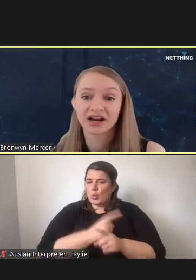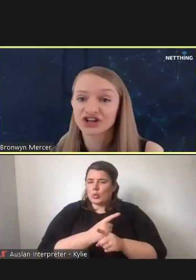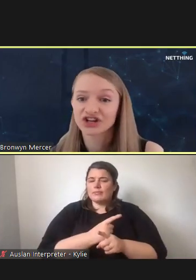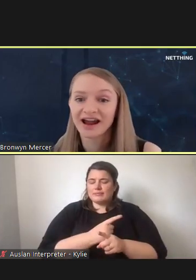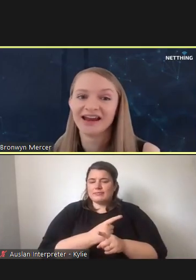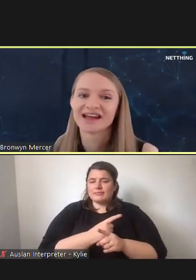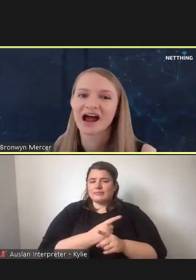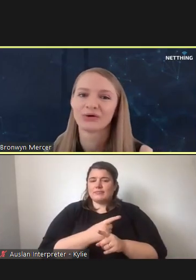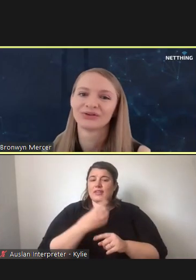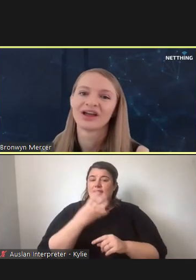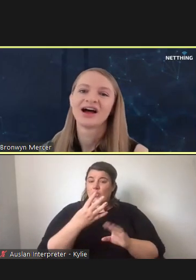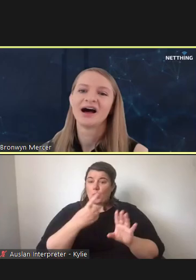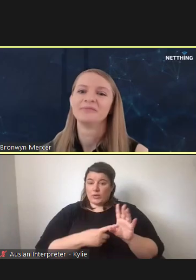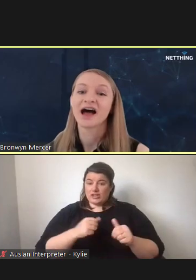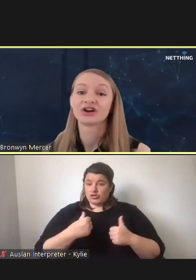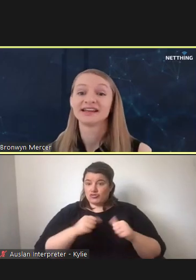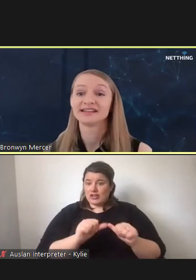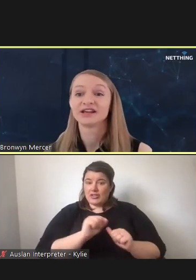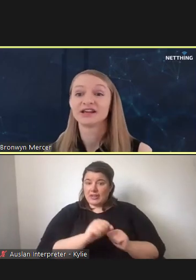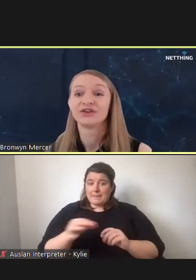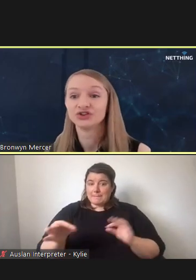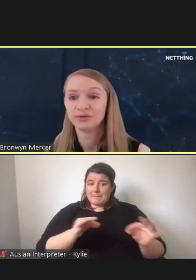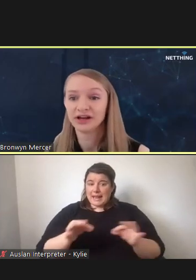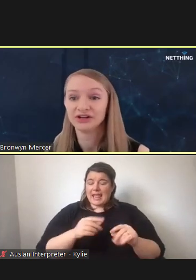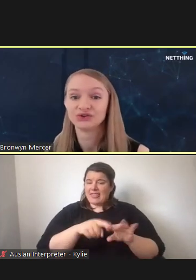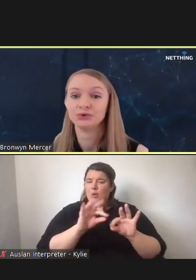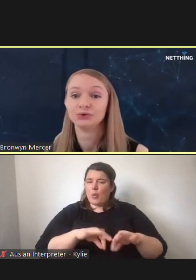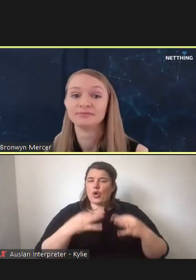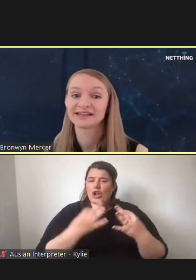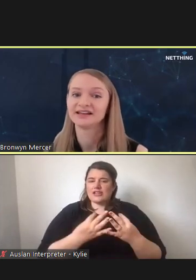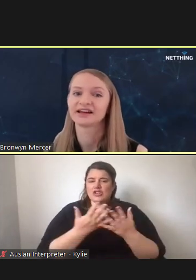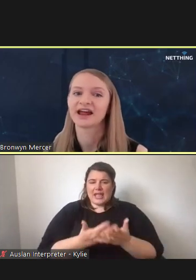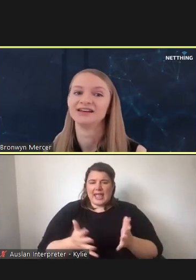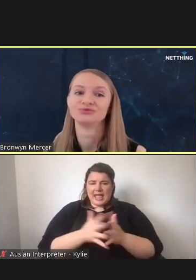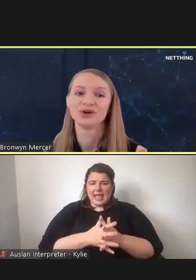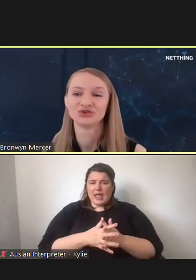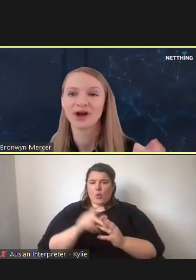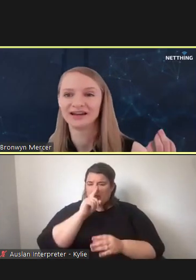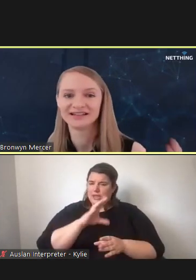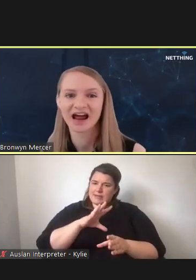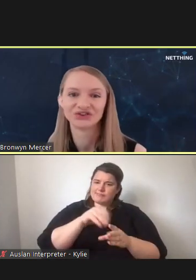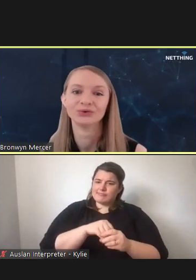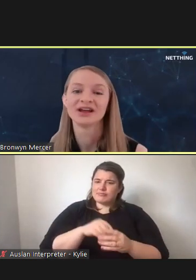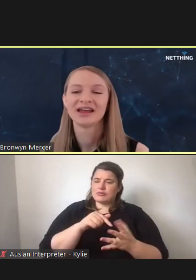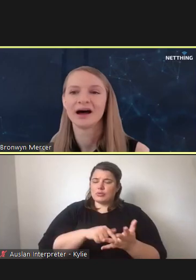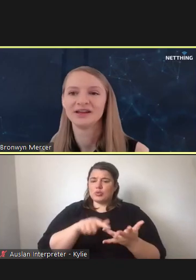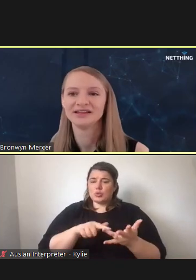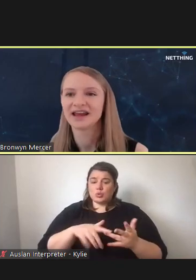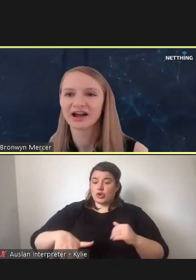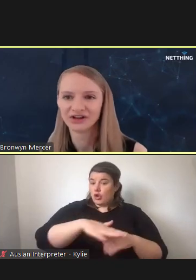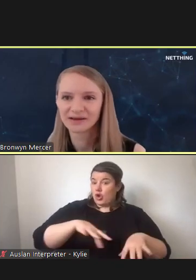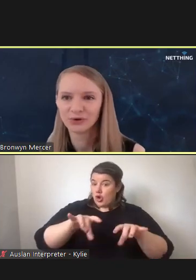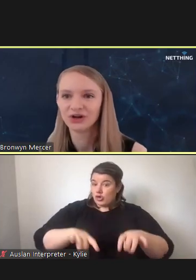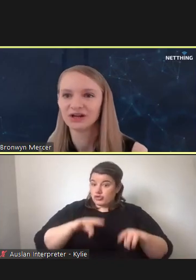4-year strategy and how ALDA sees itself in contributing to domestic and regional and international